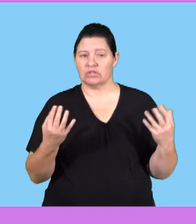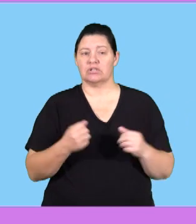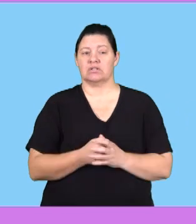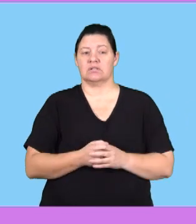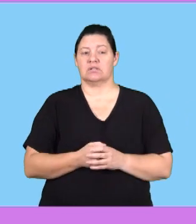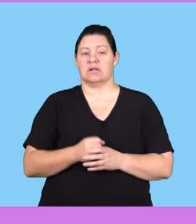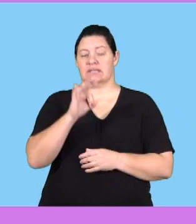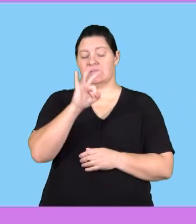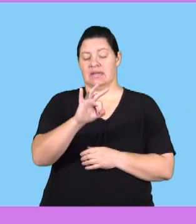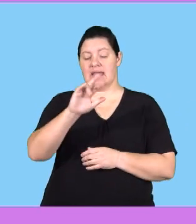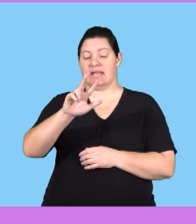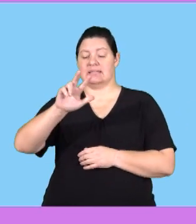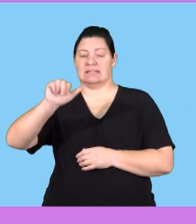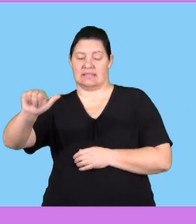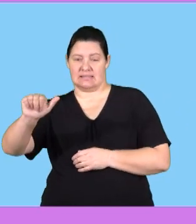distance now is